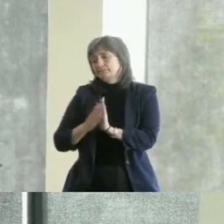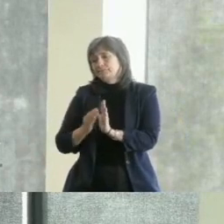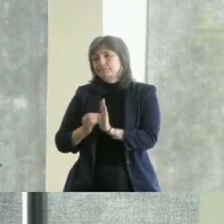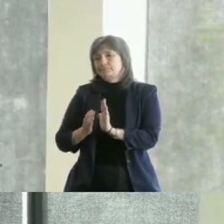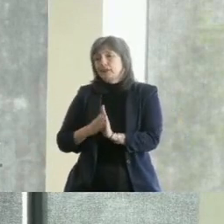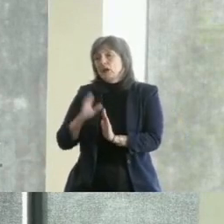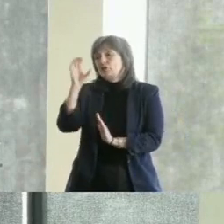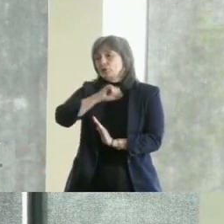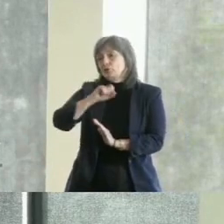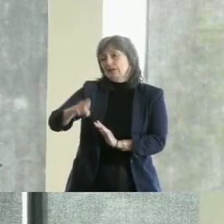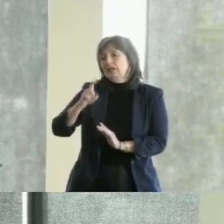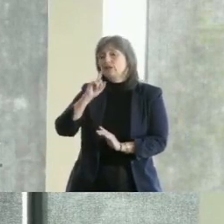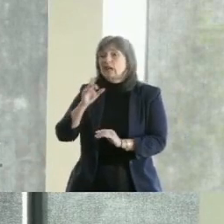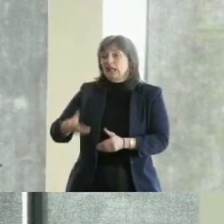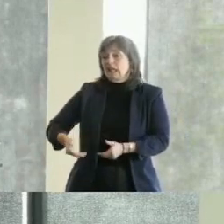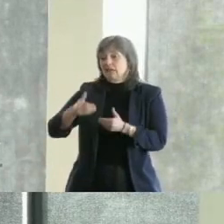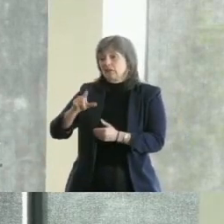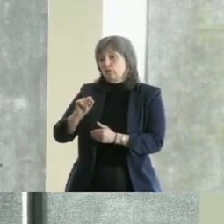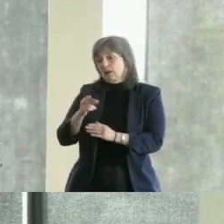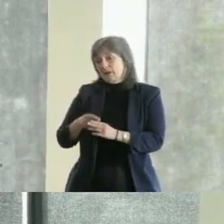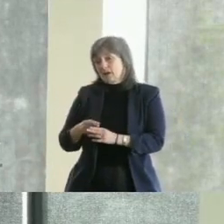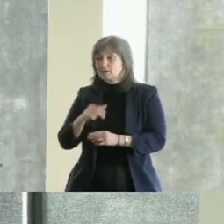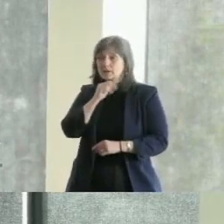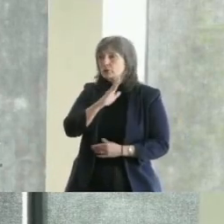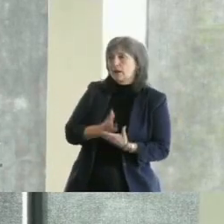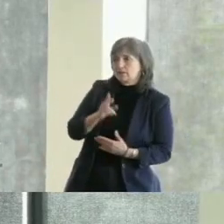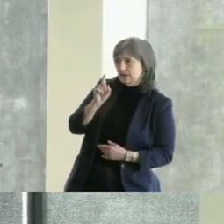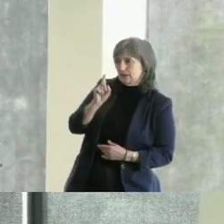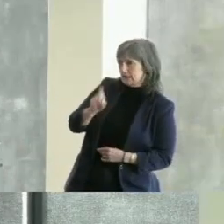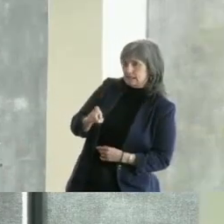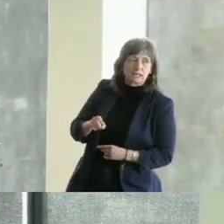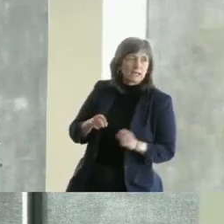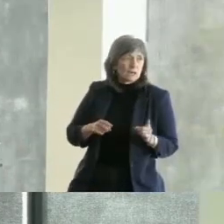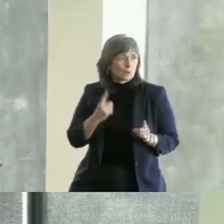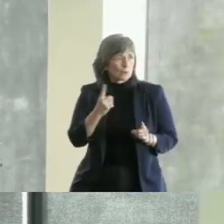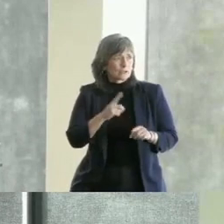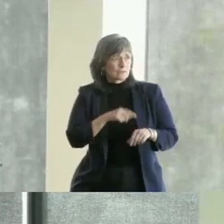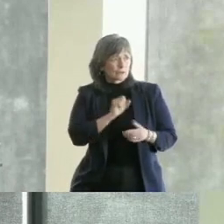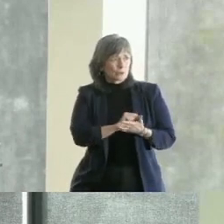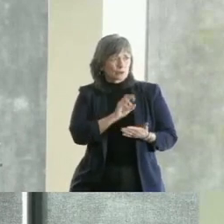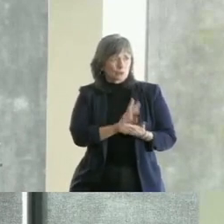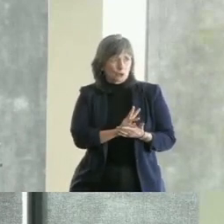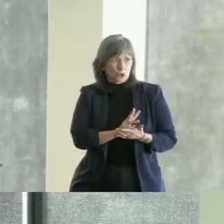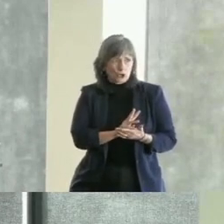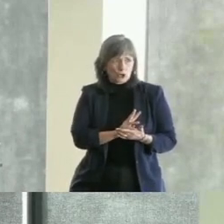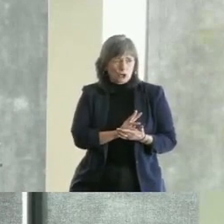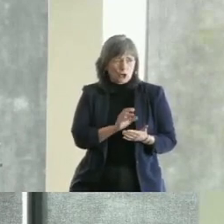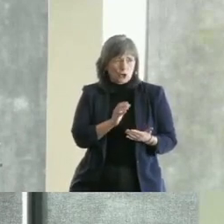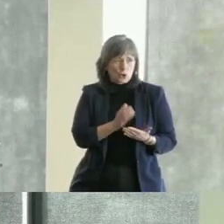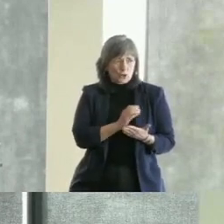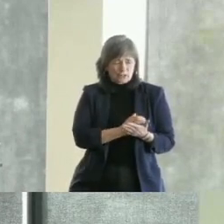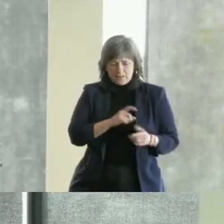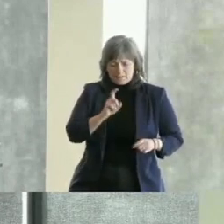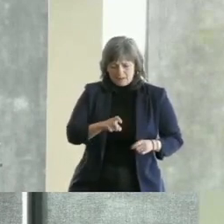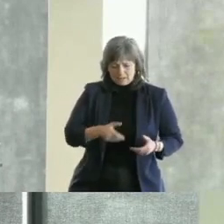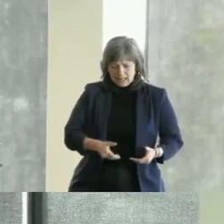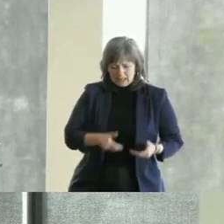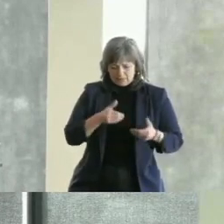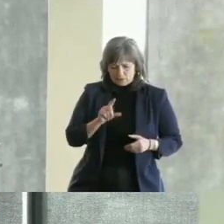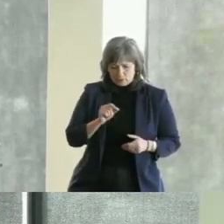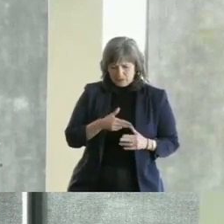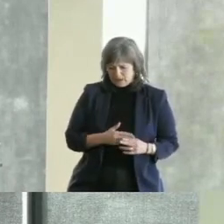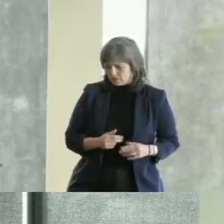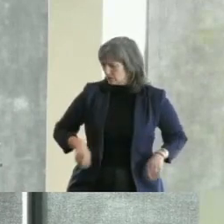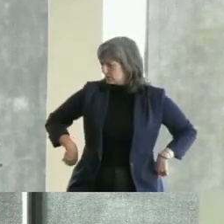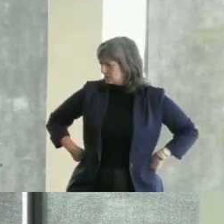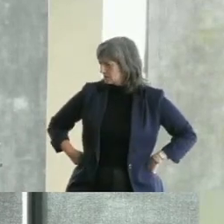just assume you can lift 20 pounds, but it's never needed in the job. I remember reading a social work job to the health authority, and it said, must be able to lift 20